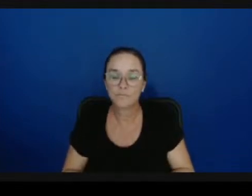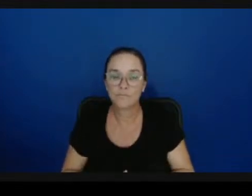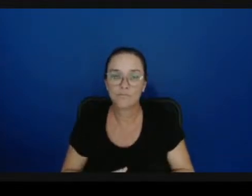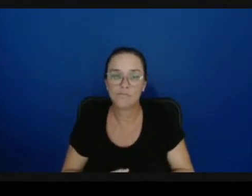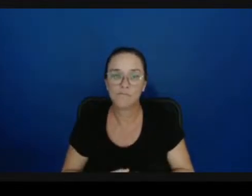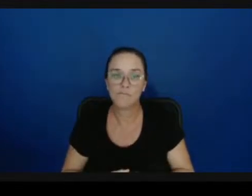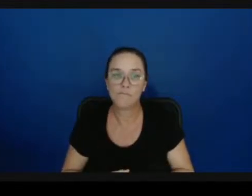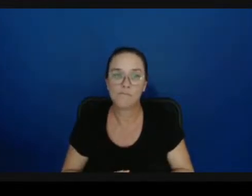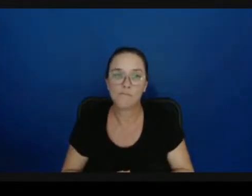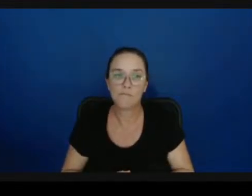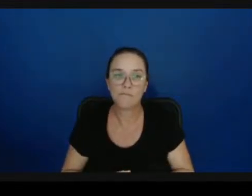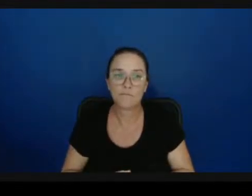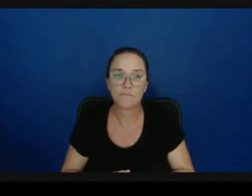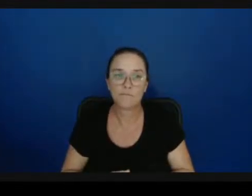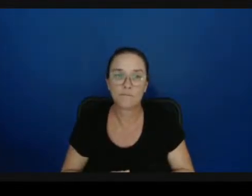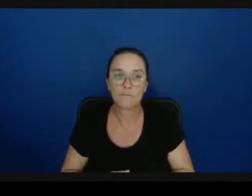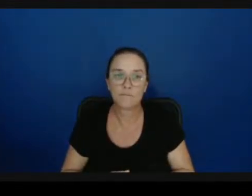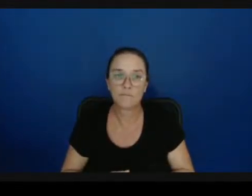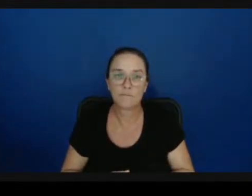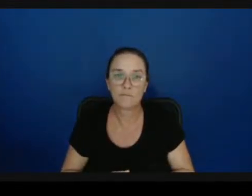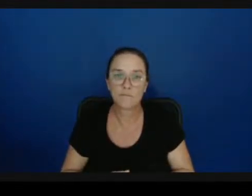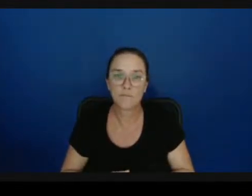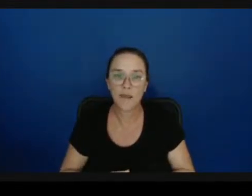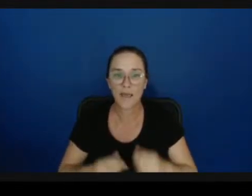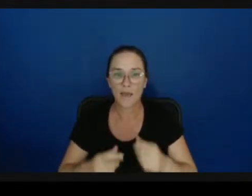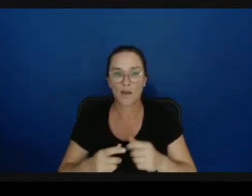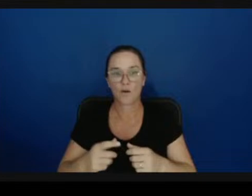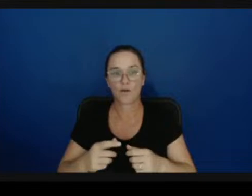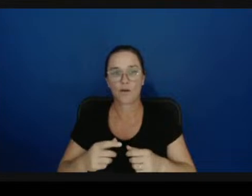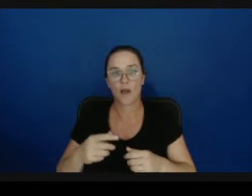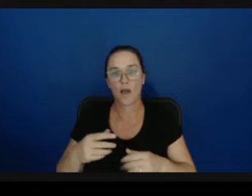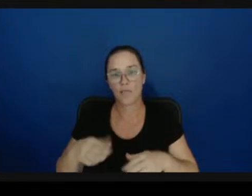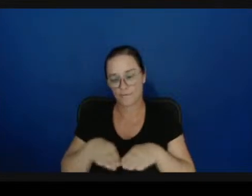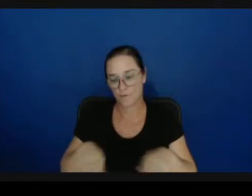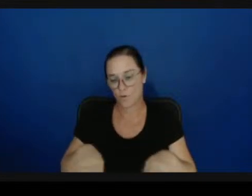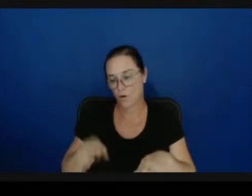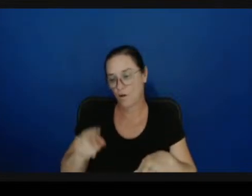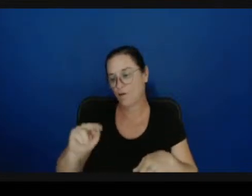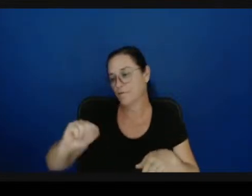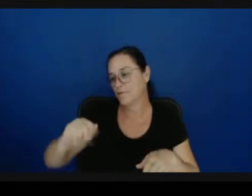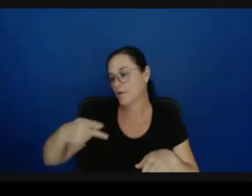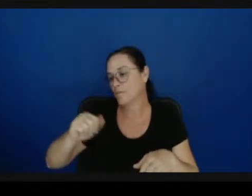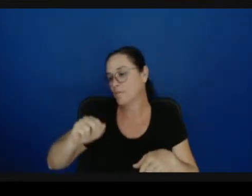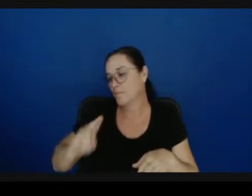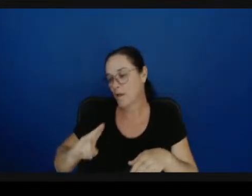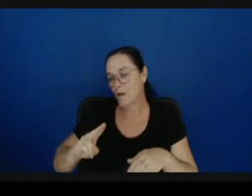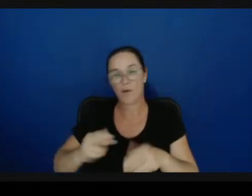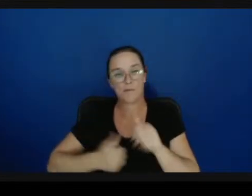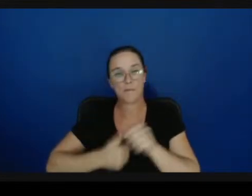west of Nāpau, where most recently it had erupted in the 1960s.